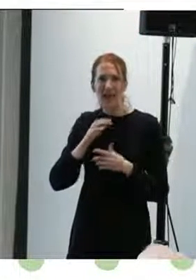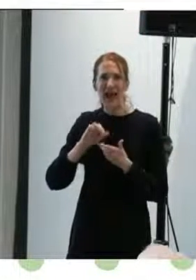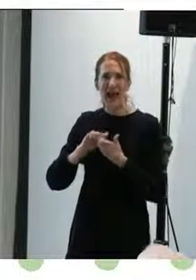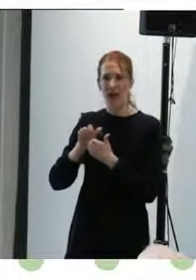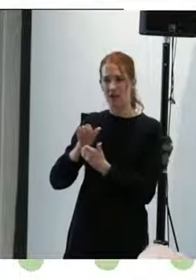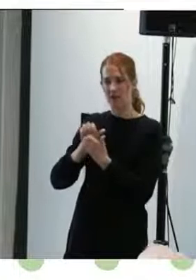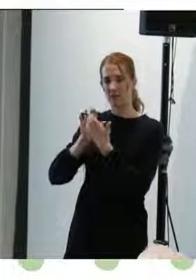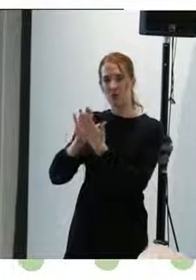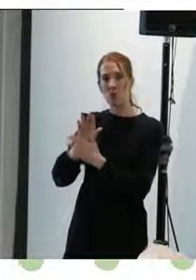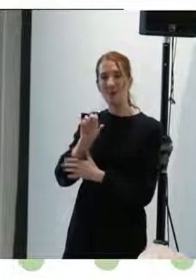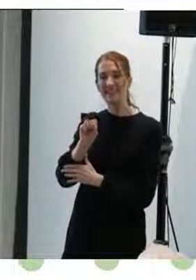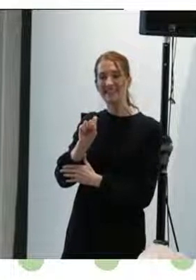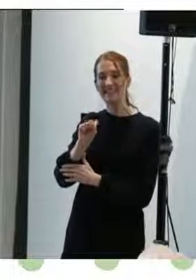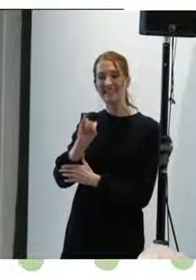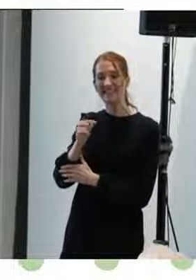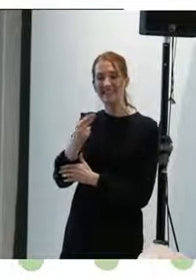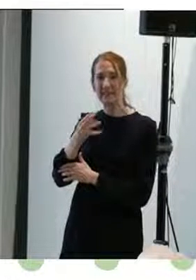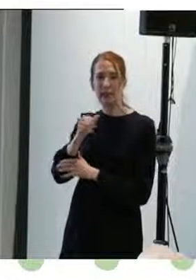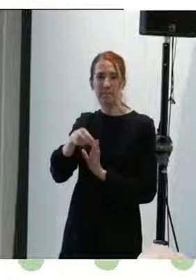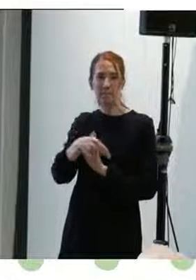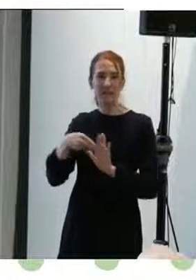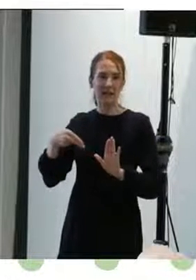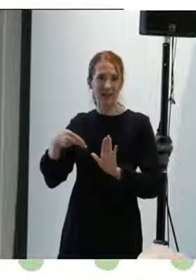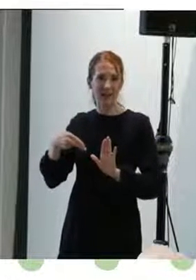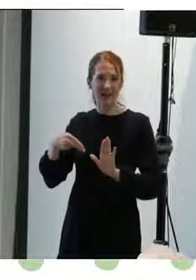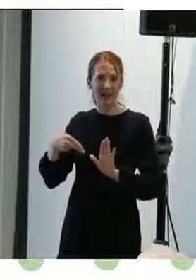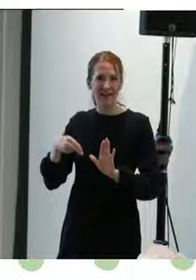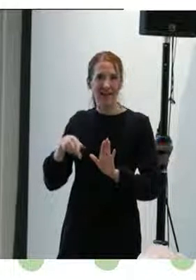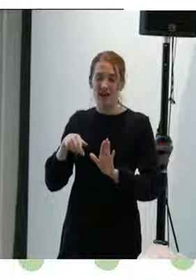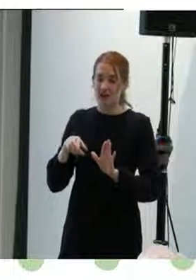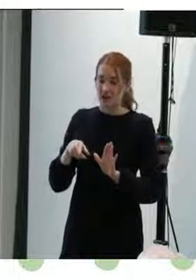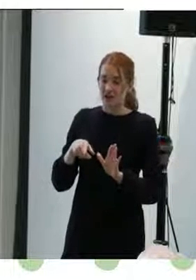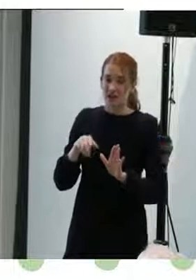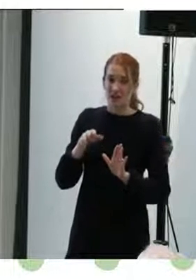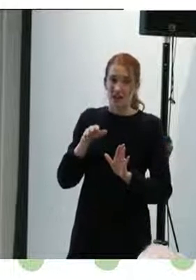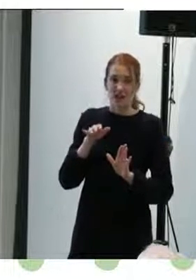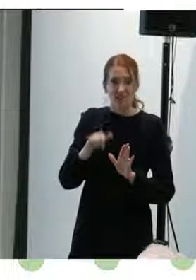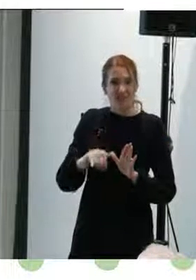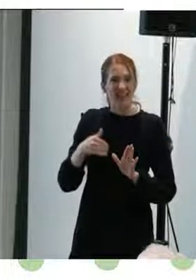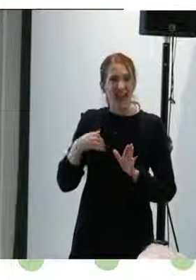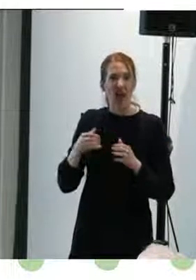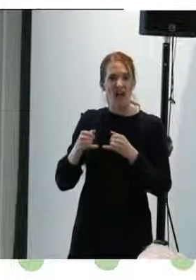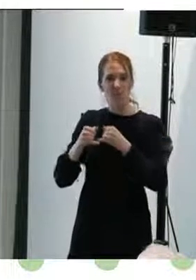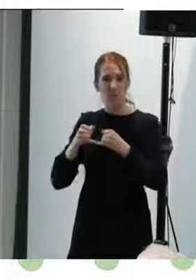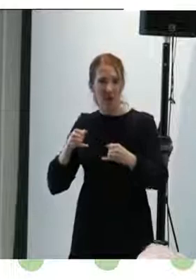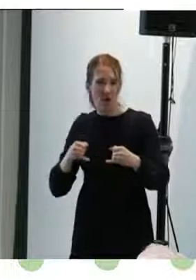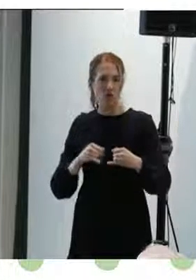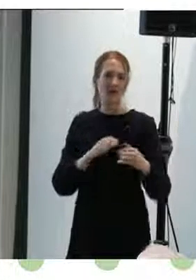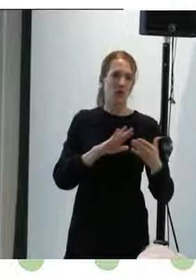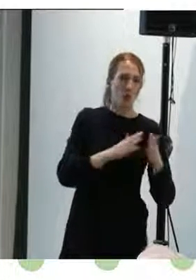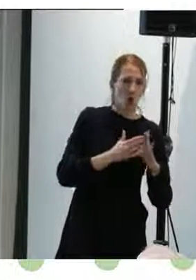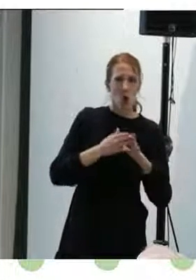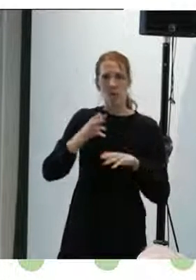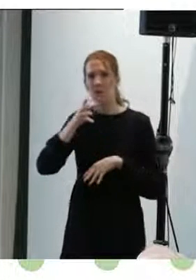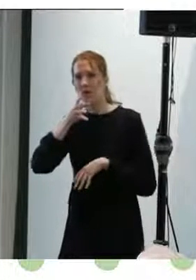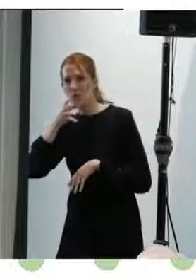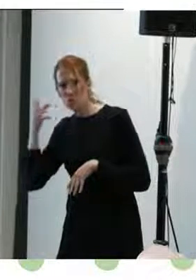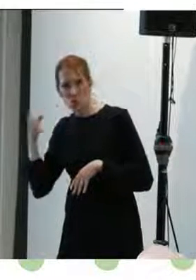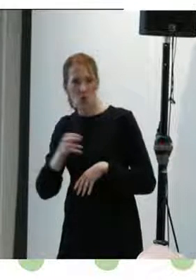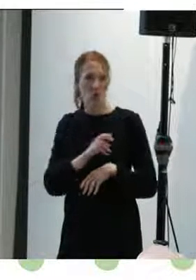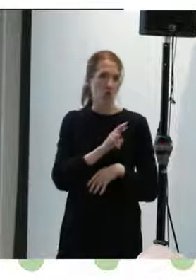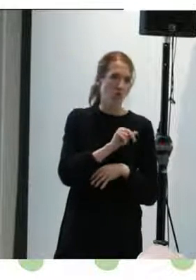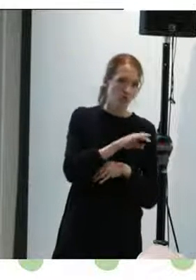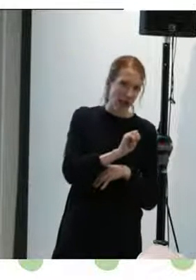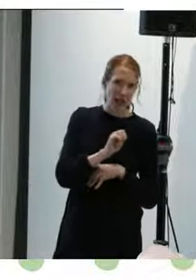and kind of how they were disrupting these longstanding boundaries of urban and rural and race and place. And what I